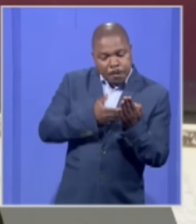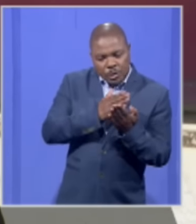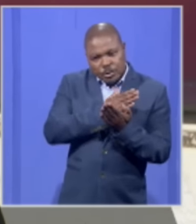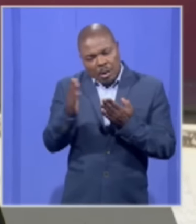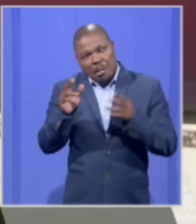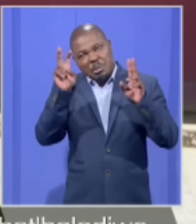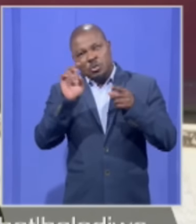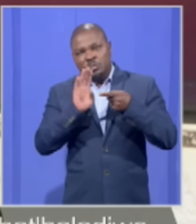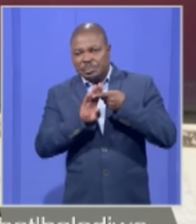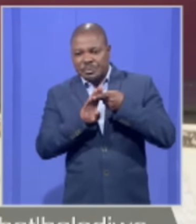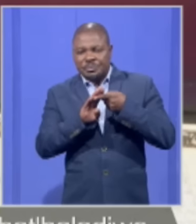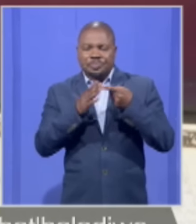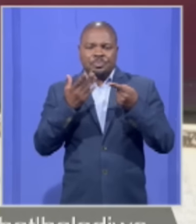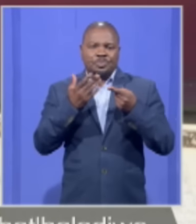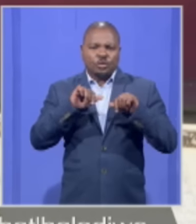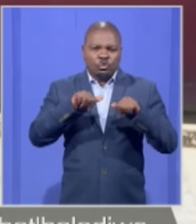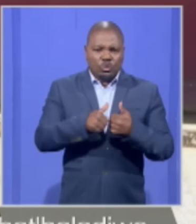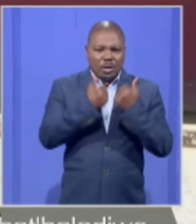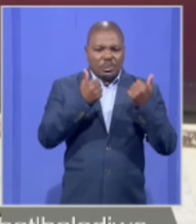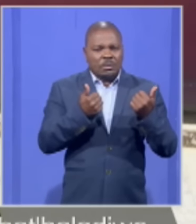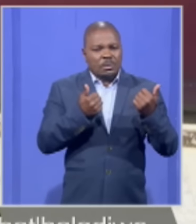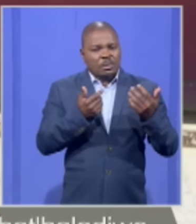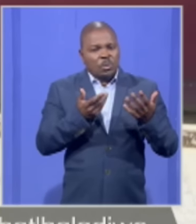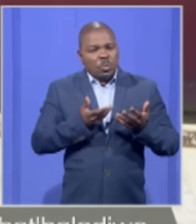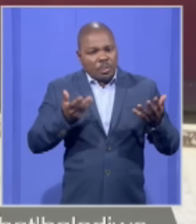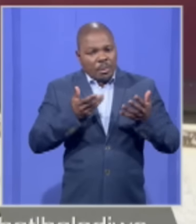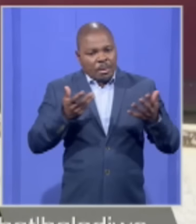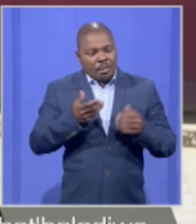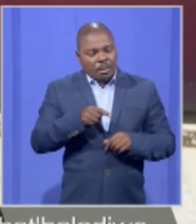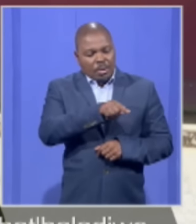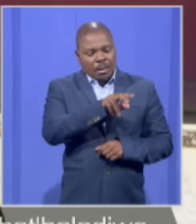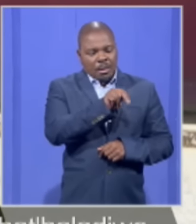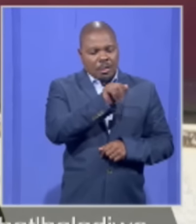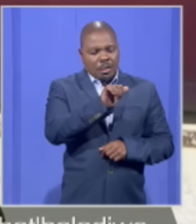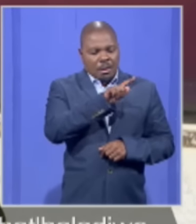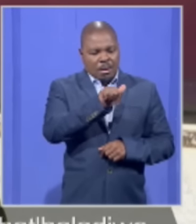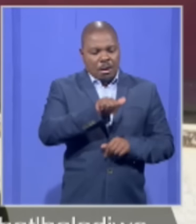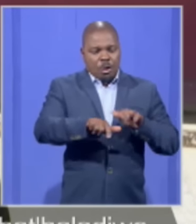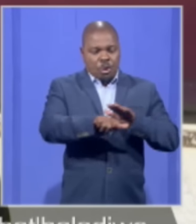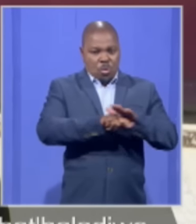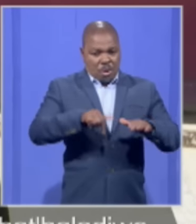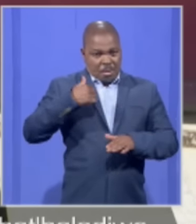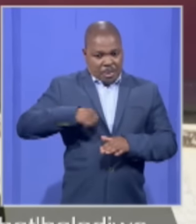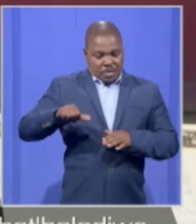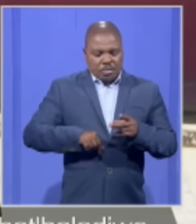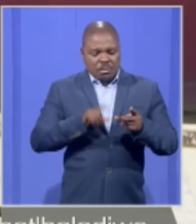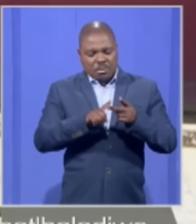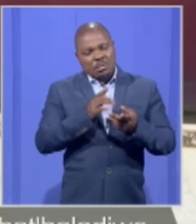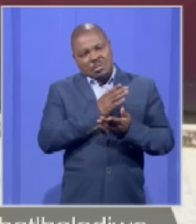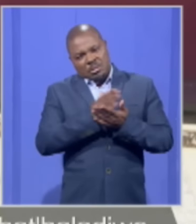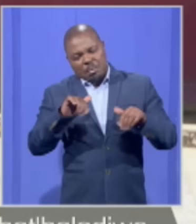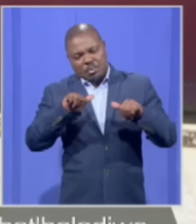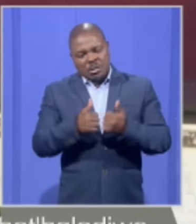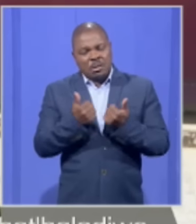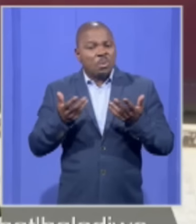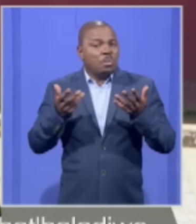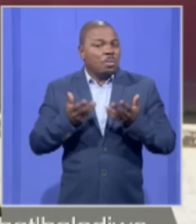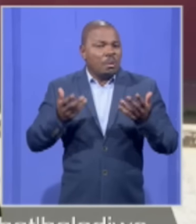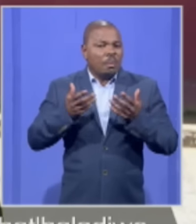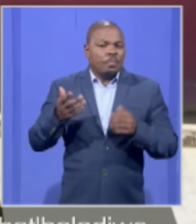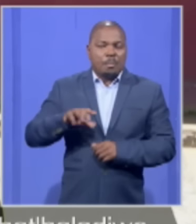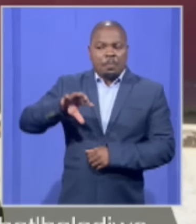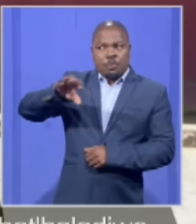ka di challenges tse ka mo hara Nala local municipality, tse ding ke di challenges